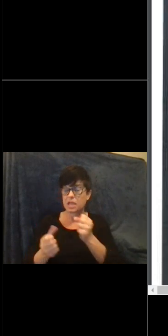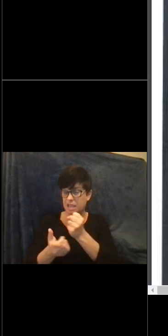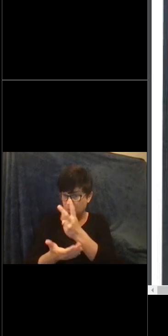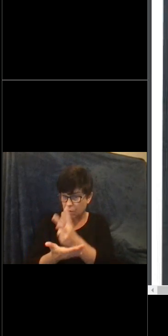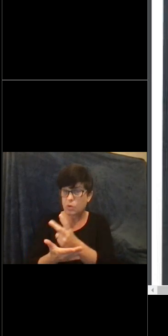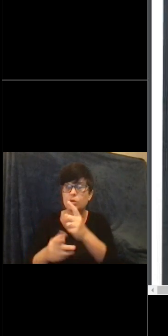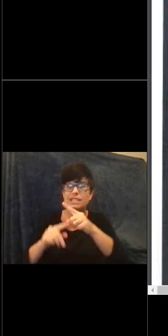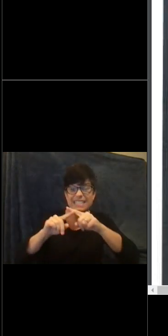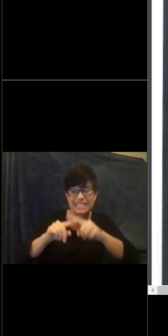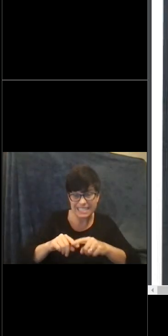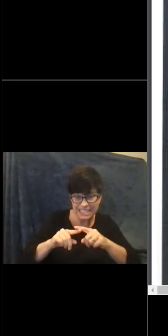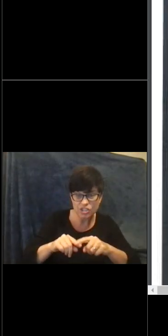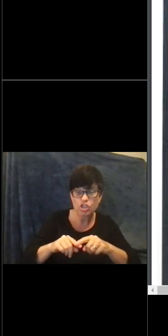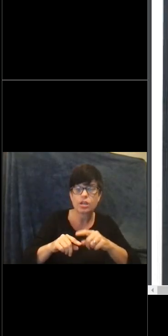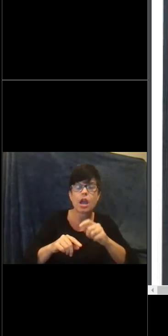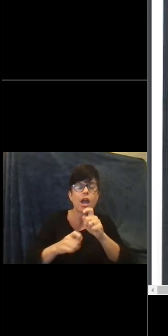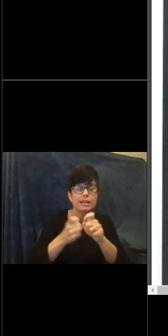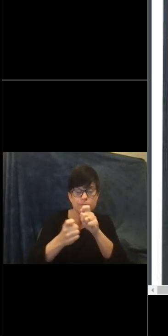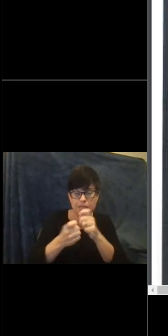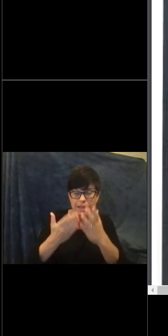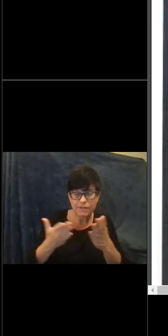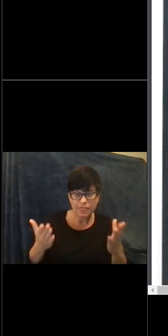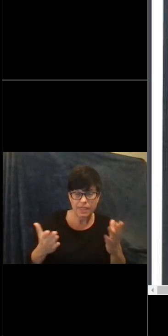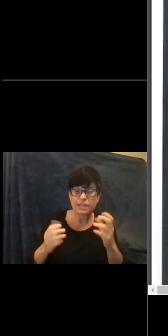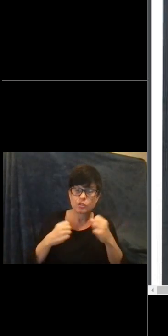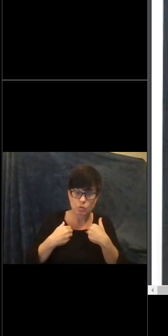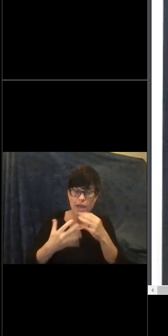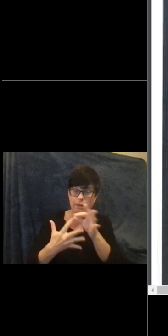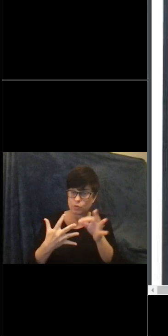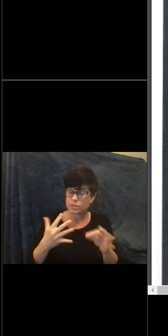that would terminate. You have choices here.